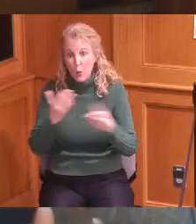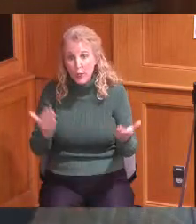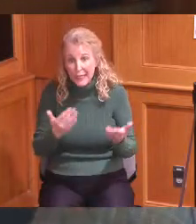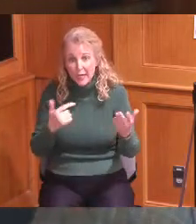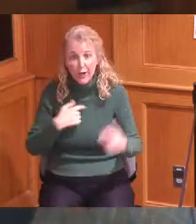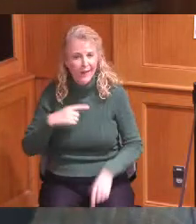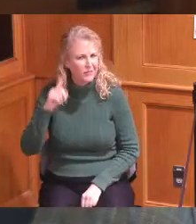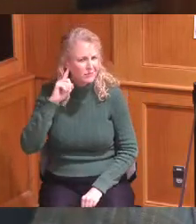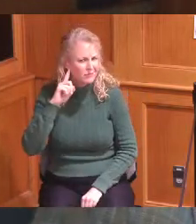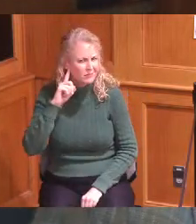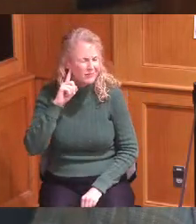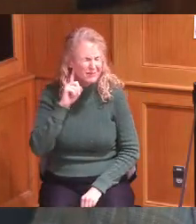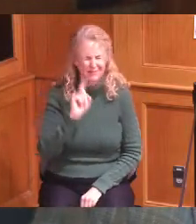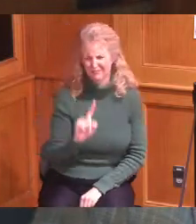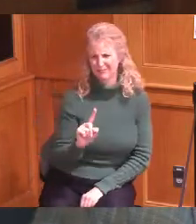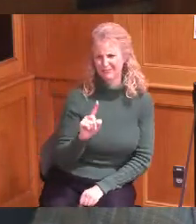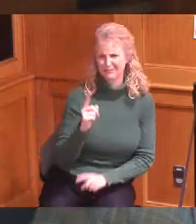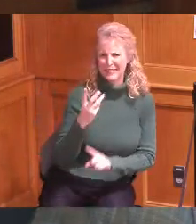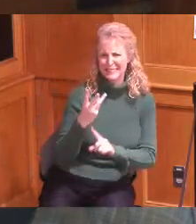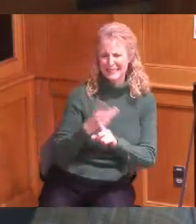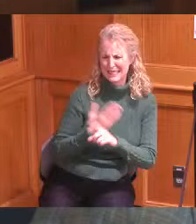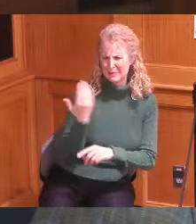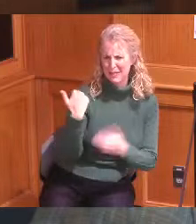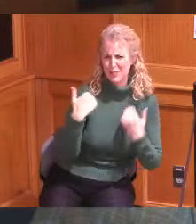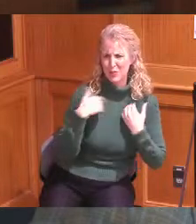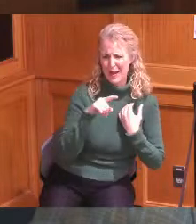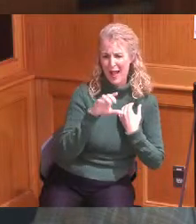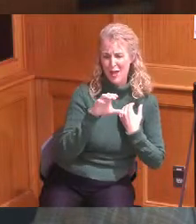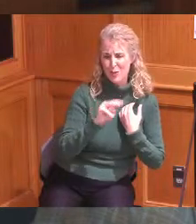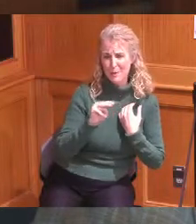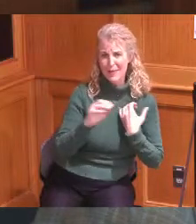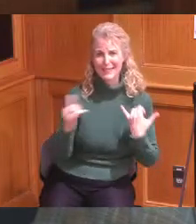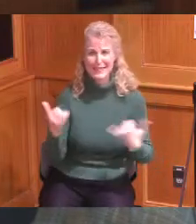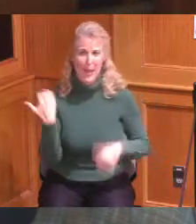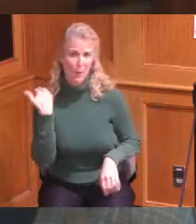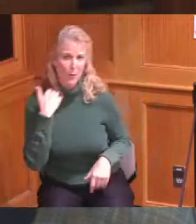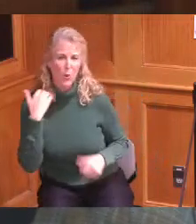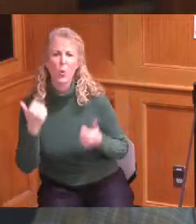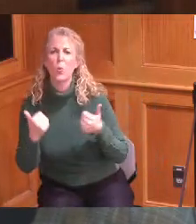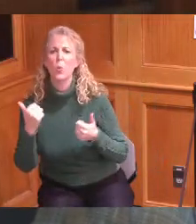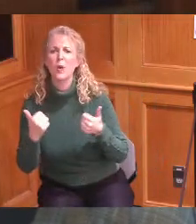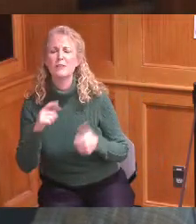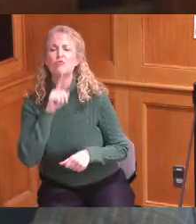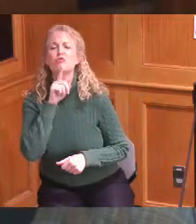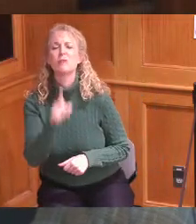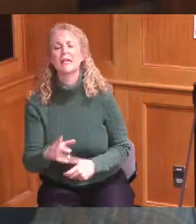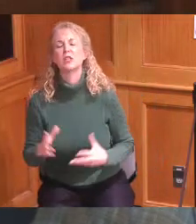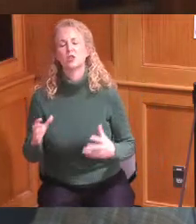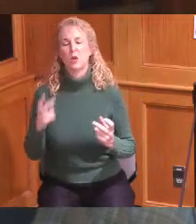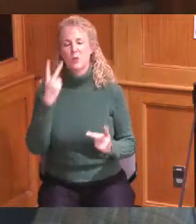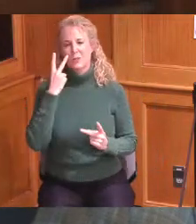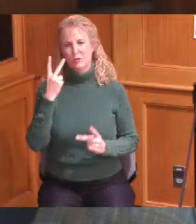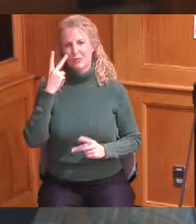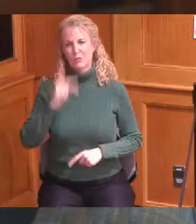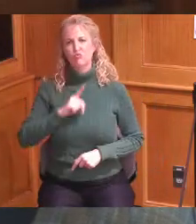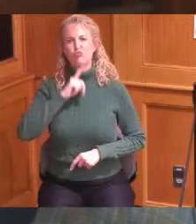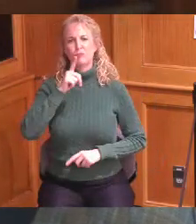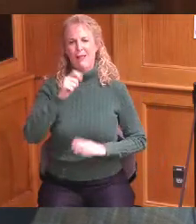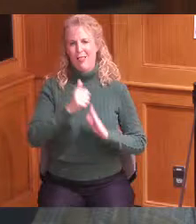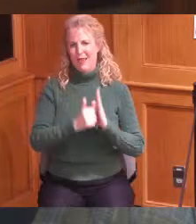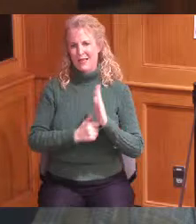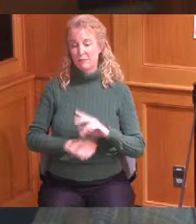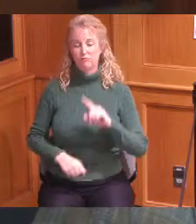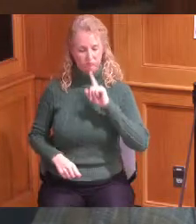watching this, I'm like, wait a minute, you had $100 million yesterday. Now you say you almost broke. So I want to get a better understanding and comb through the